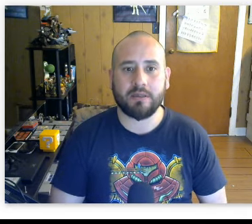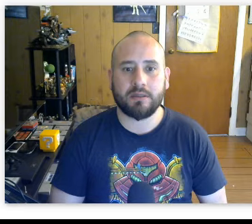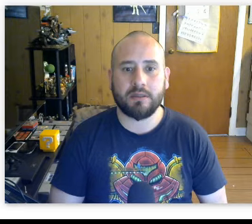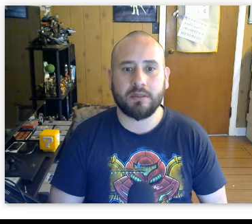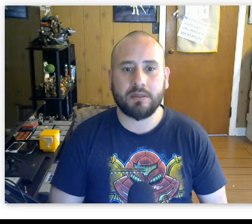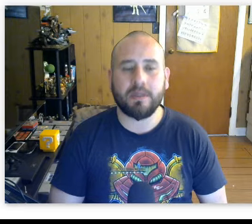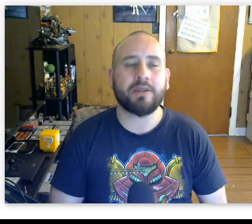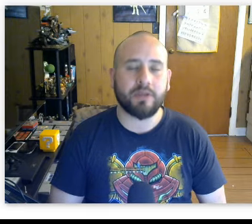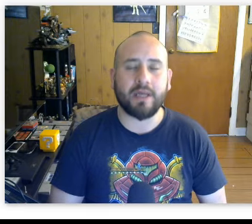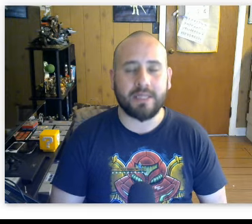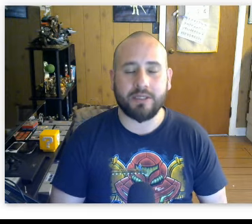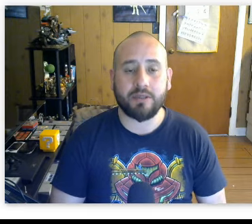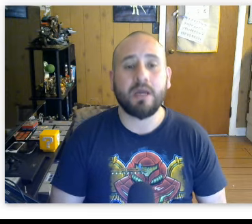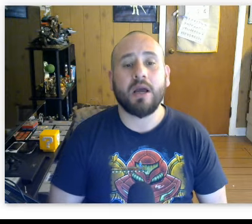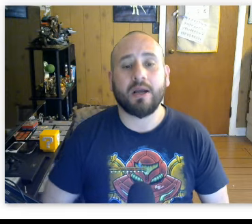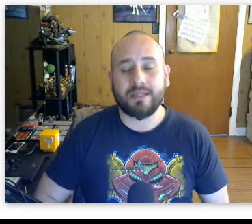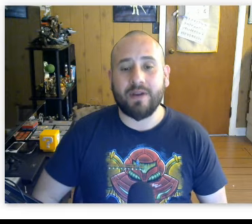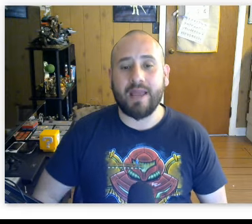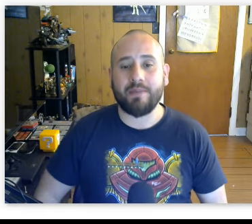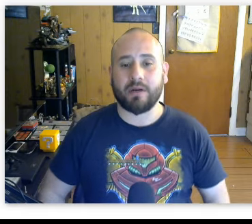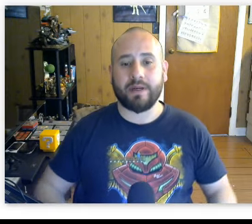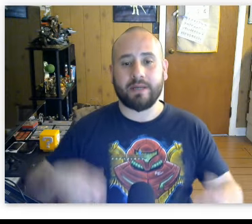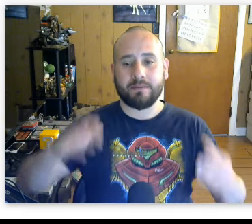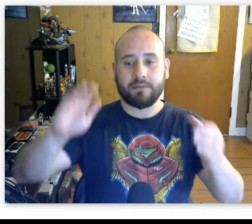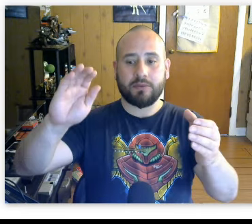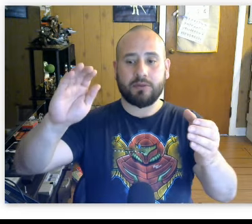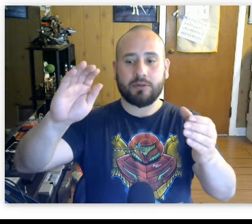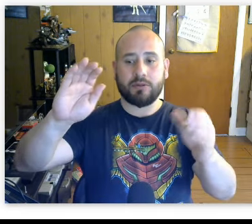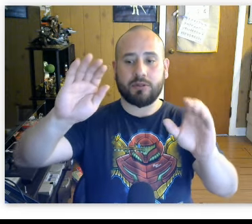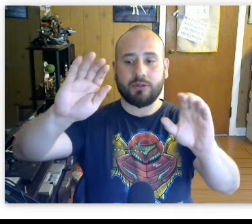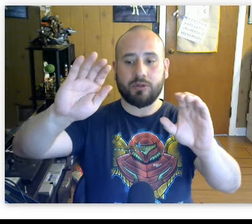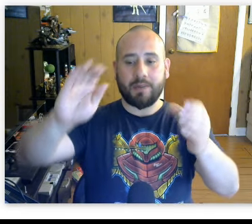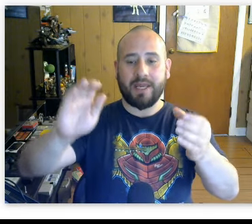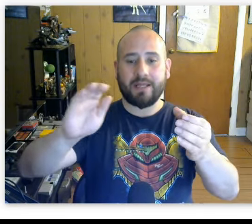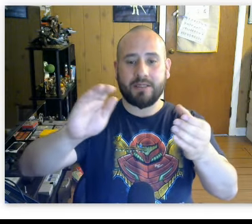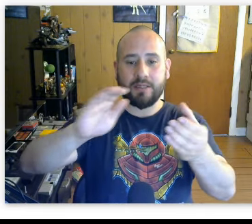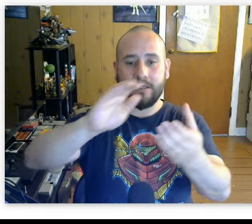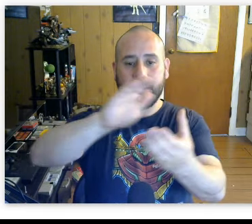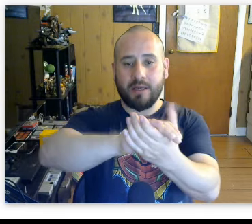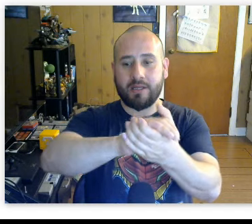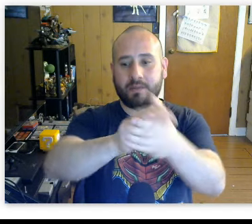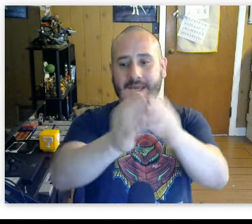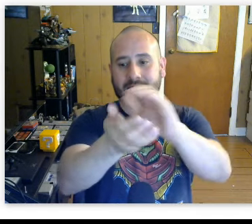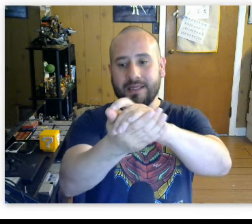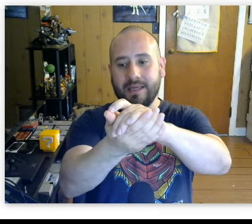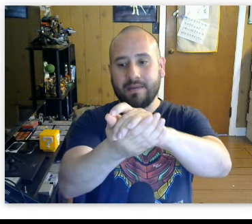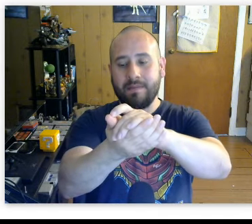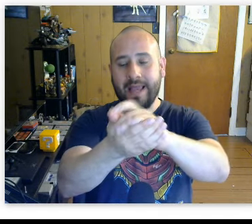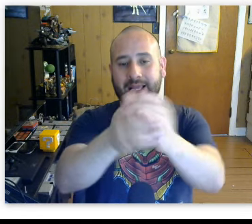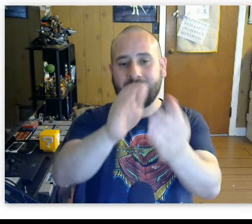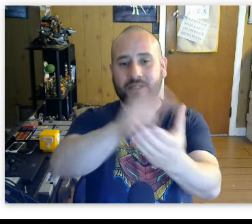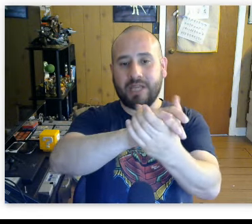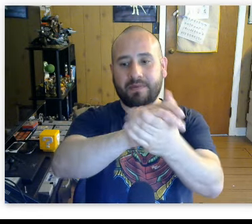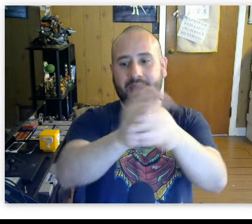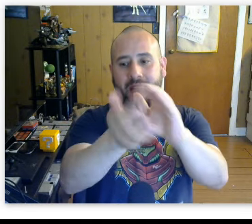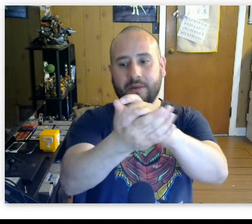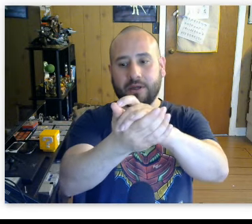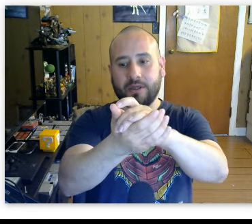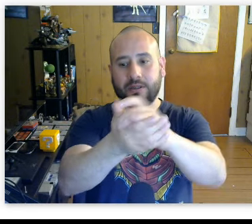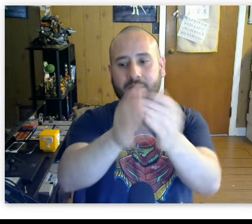there until I teach it to you. All right, it's time for hamburger. Ready? Two cupped hands, and you're basically making the shape